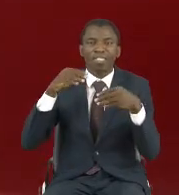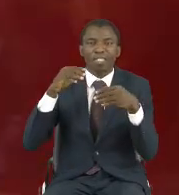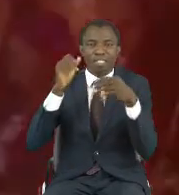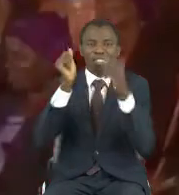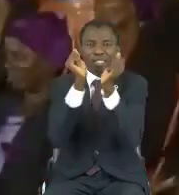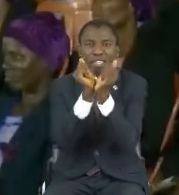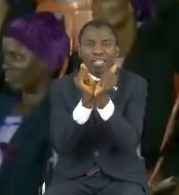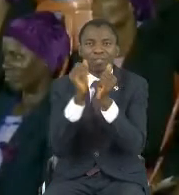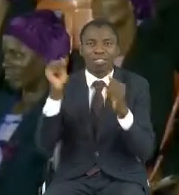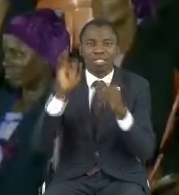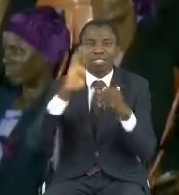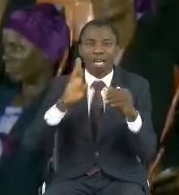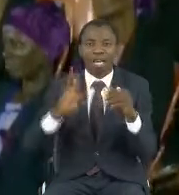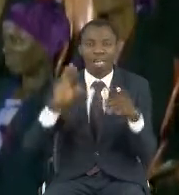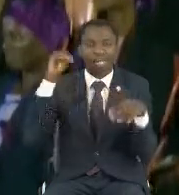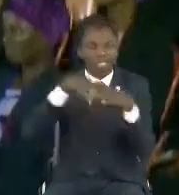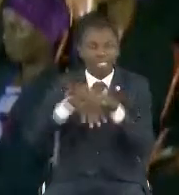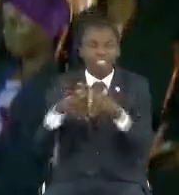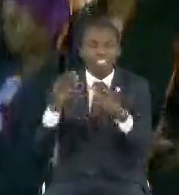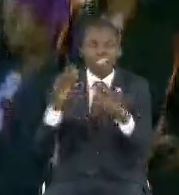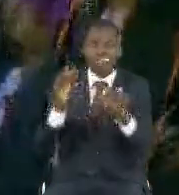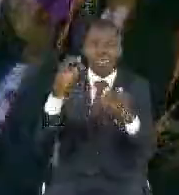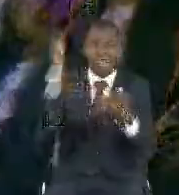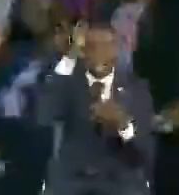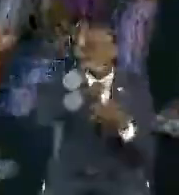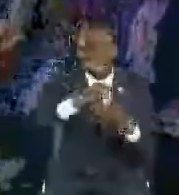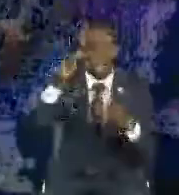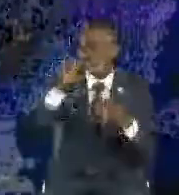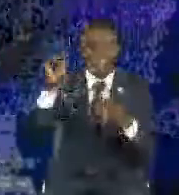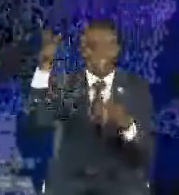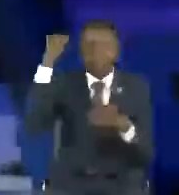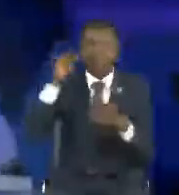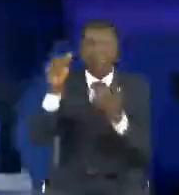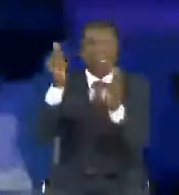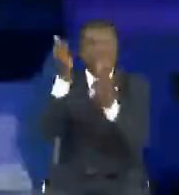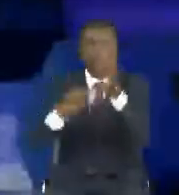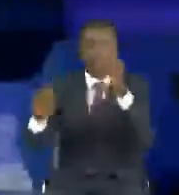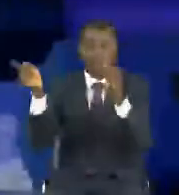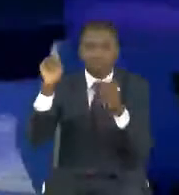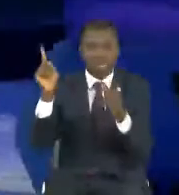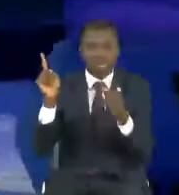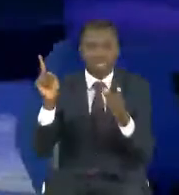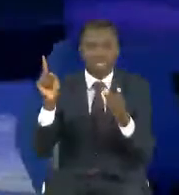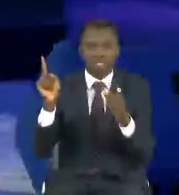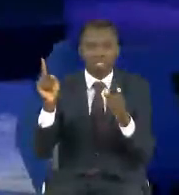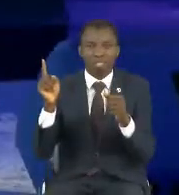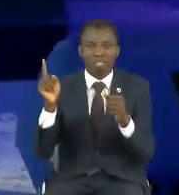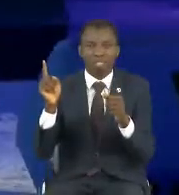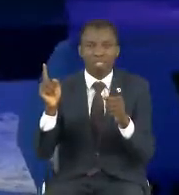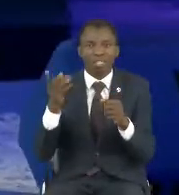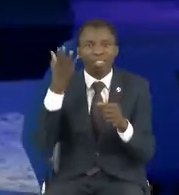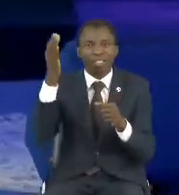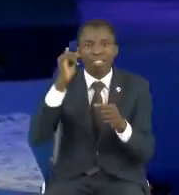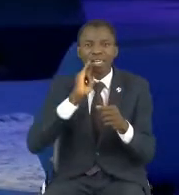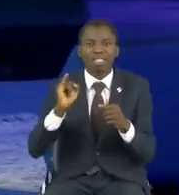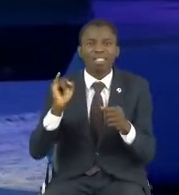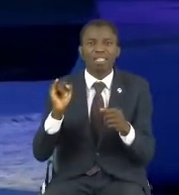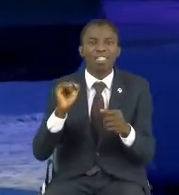also in America. The slaves were everywhere. And there's a story of